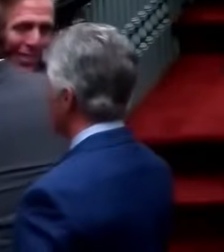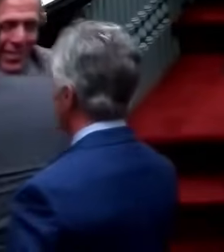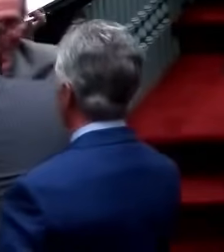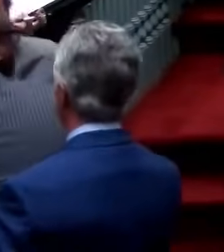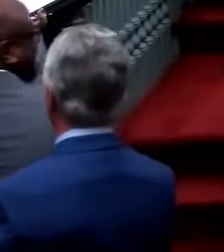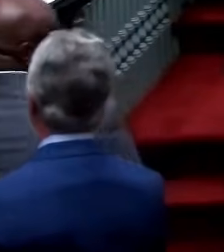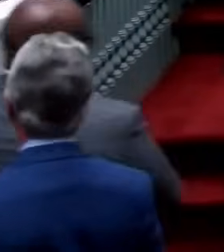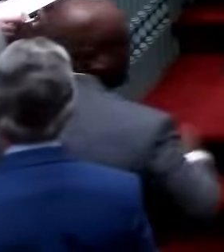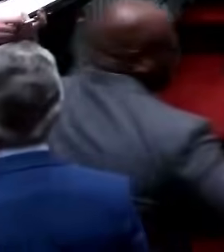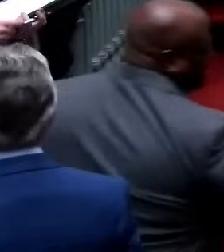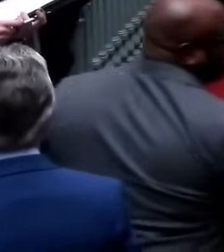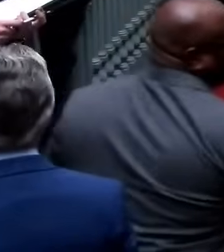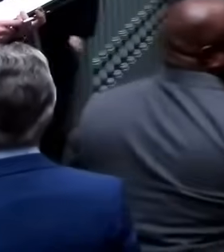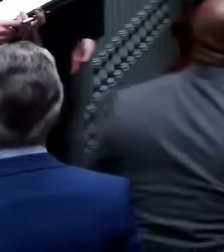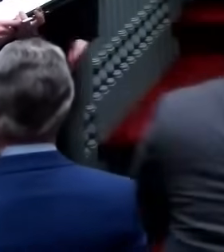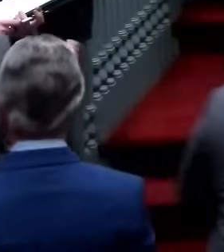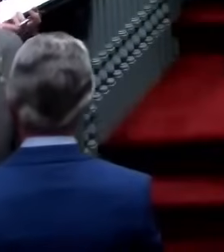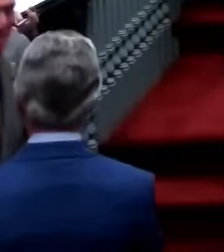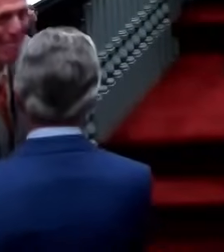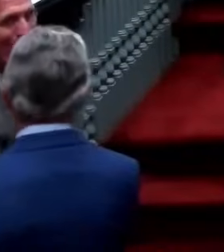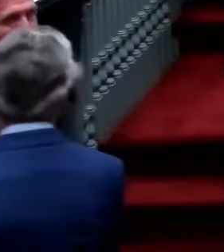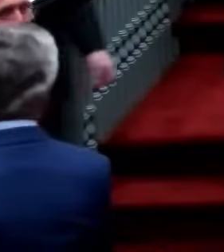Wait for them to be seated. Welcome all.